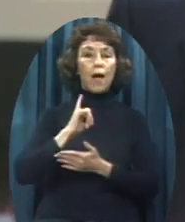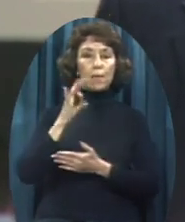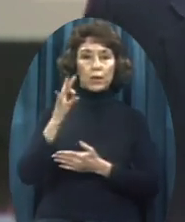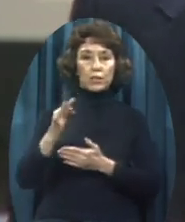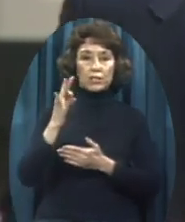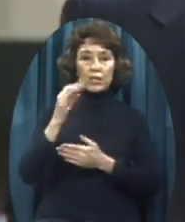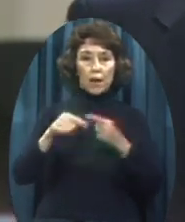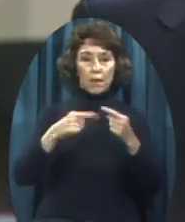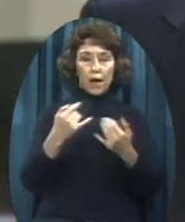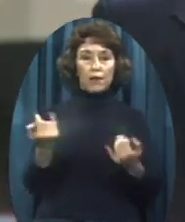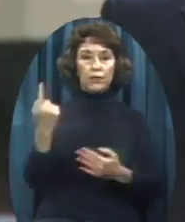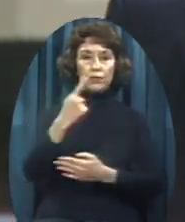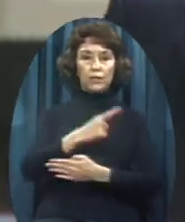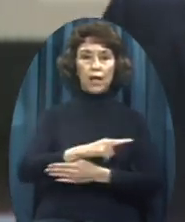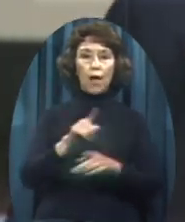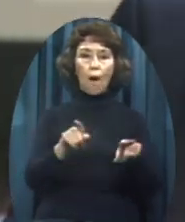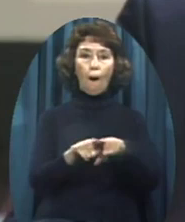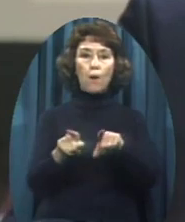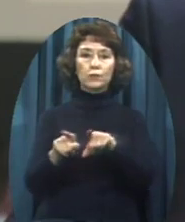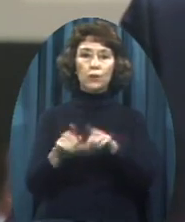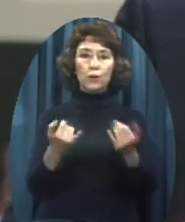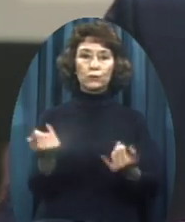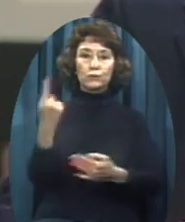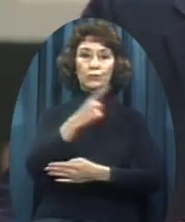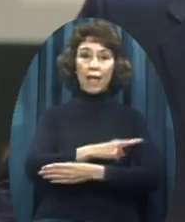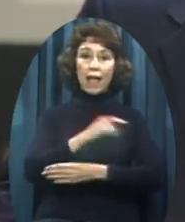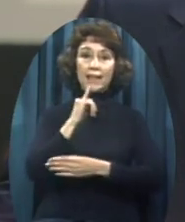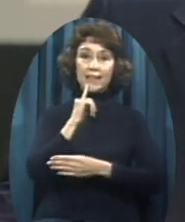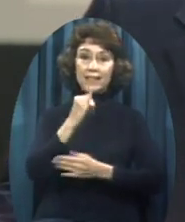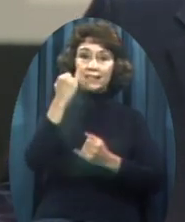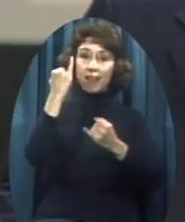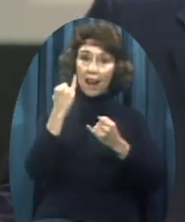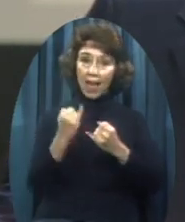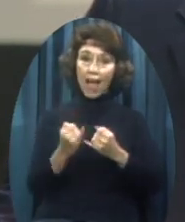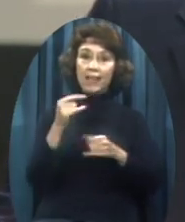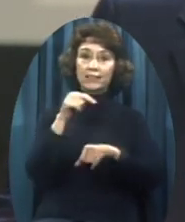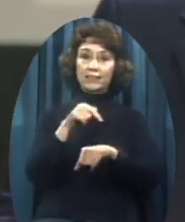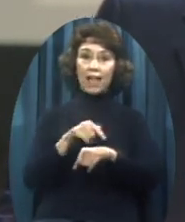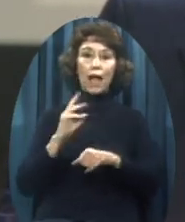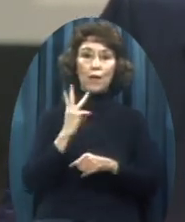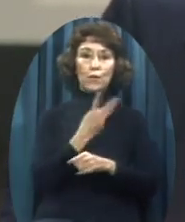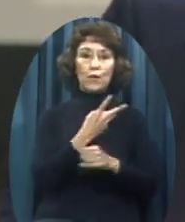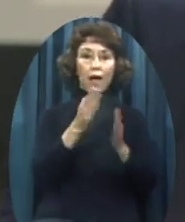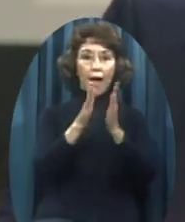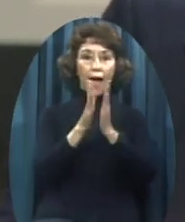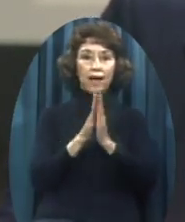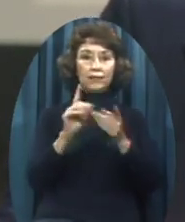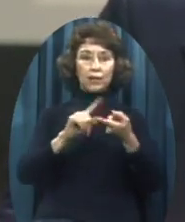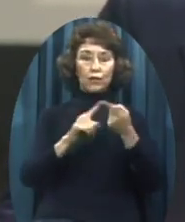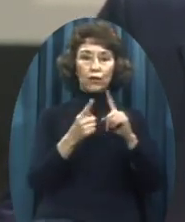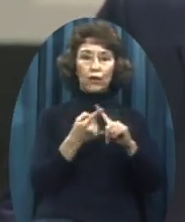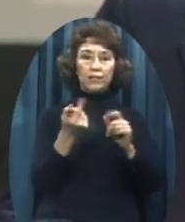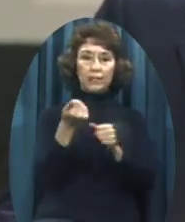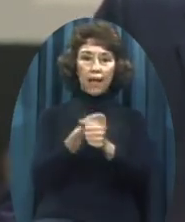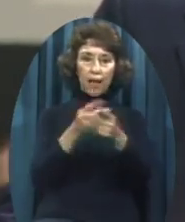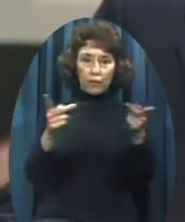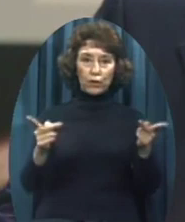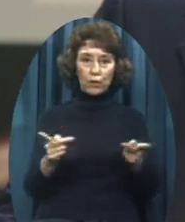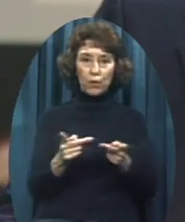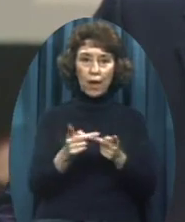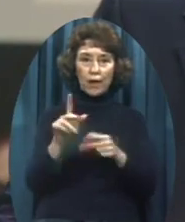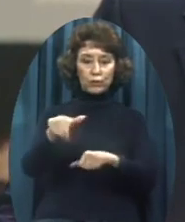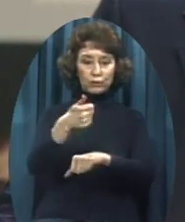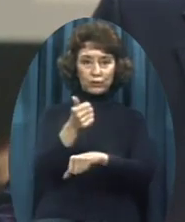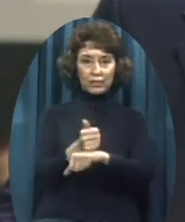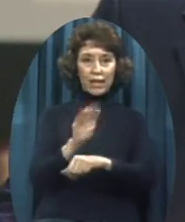Also, today is the very last time we will be asking friends anywhere and everywhere, stake